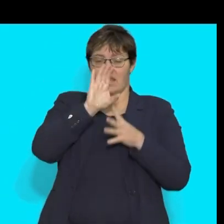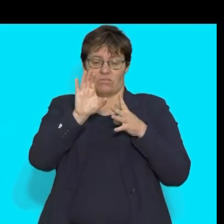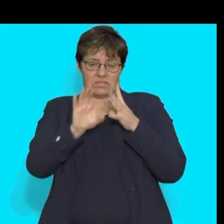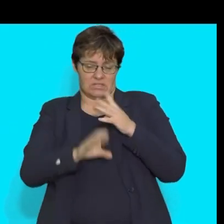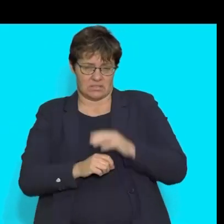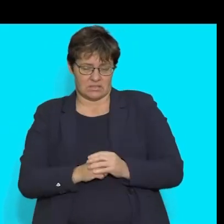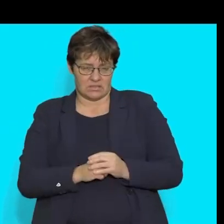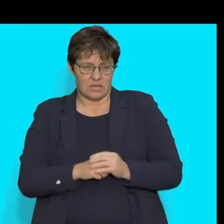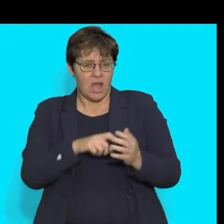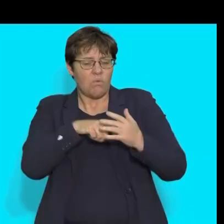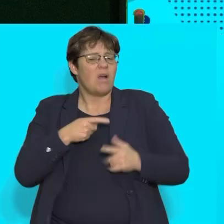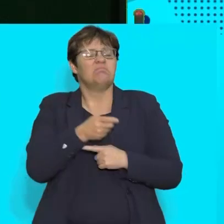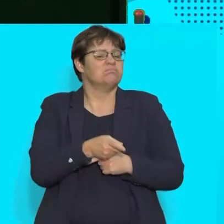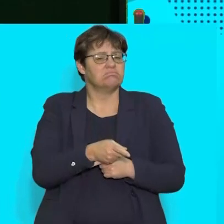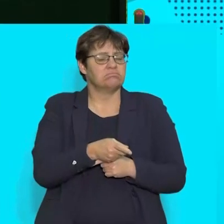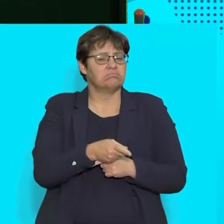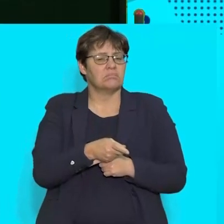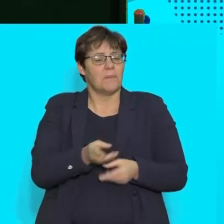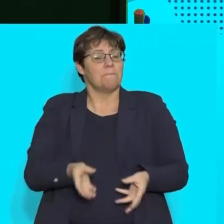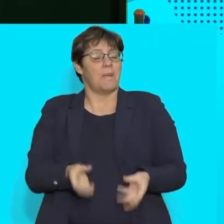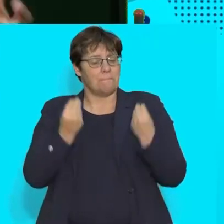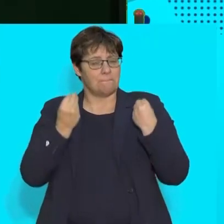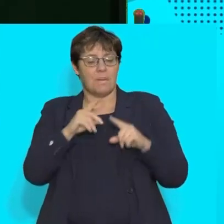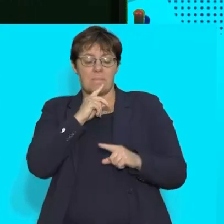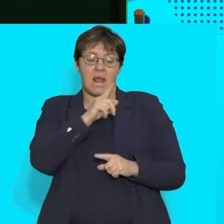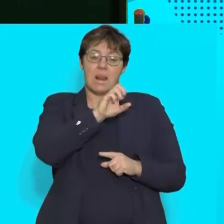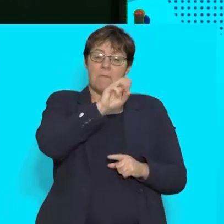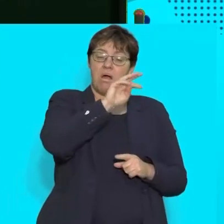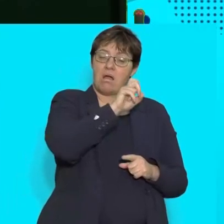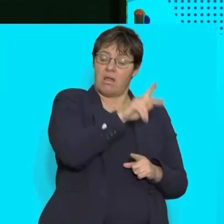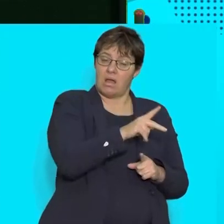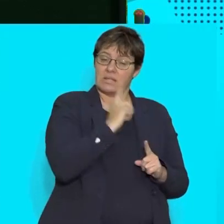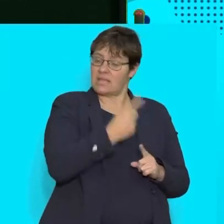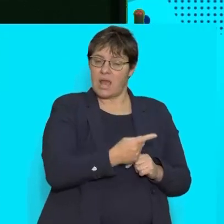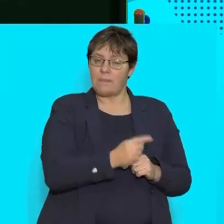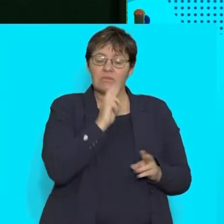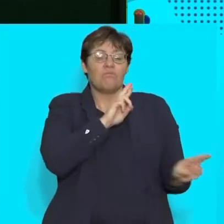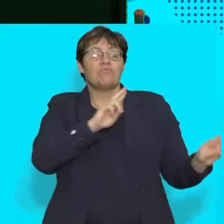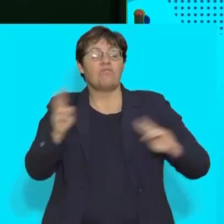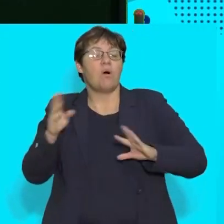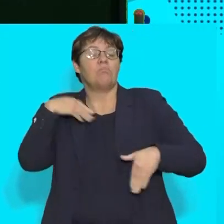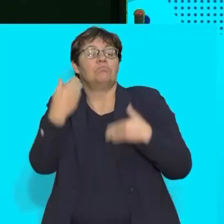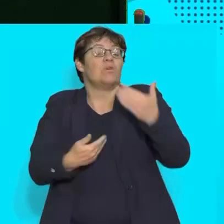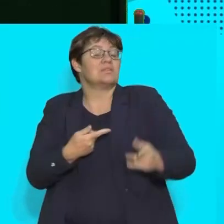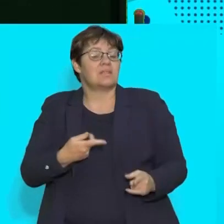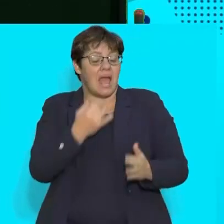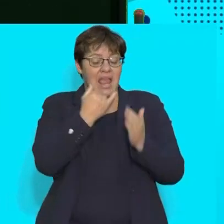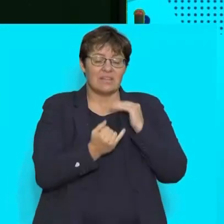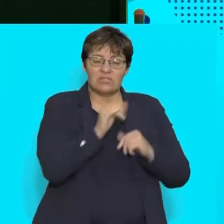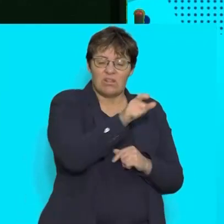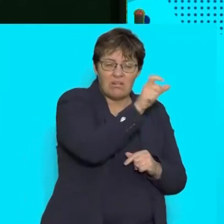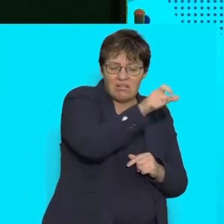characteristics. And the word acquire does not necessarily refer to what Lamarck mentioned, but it refers to the process